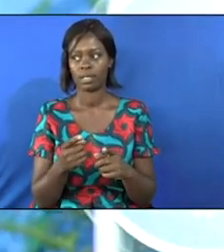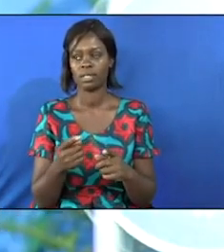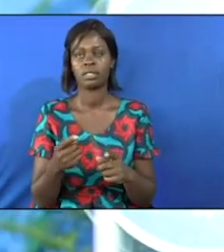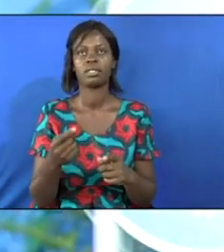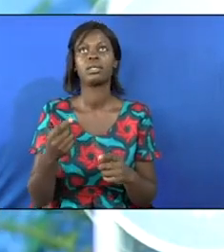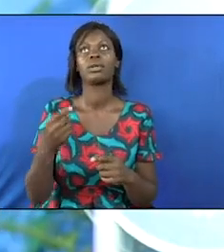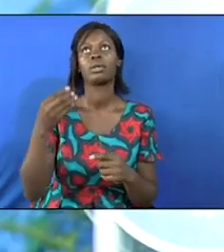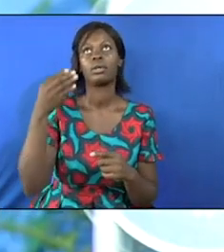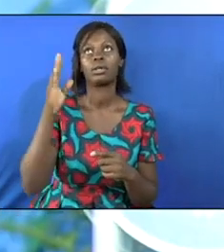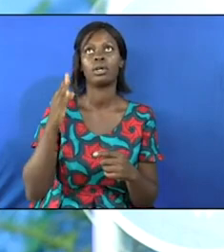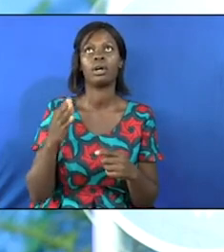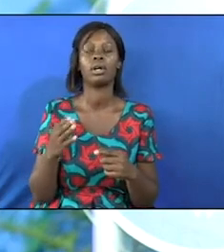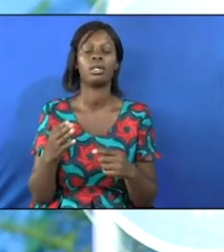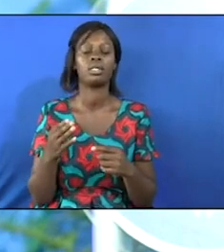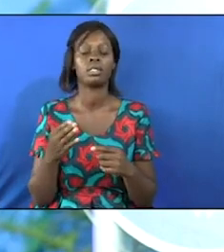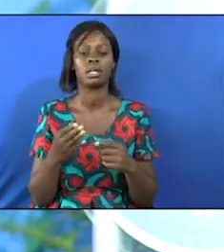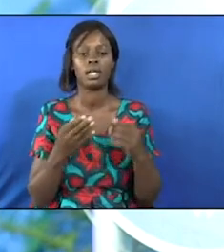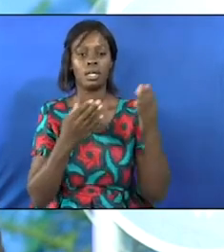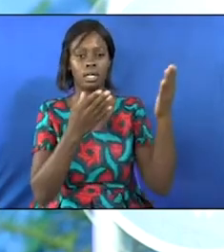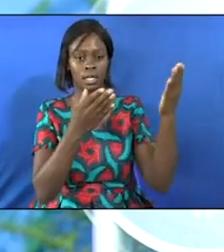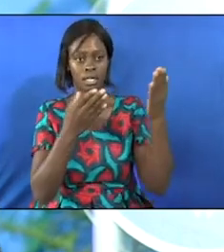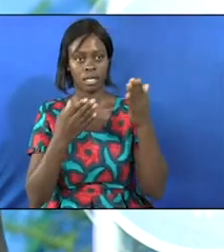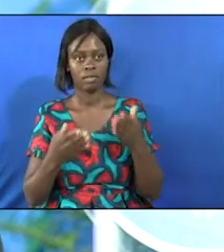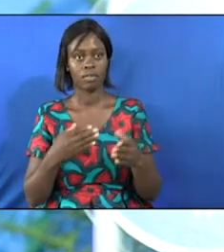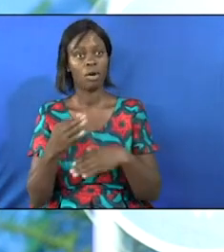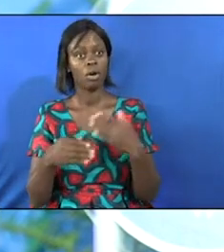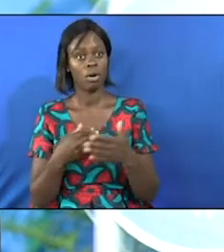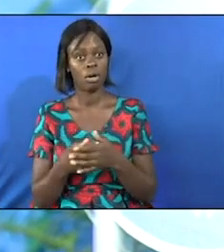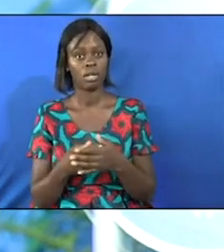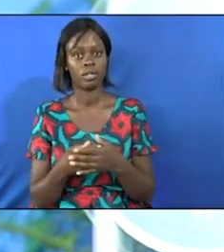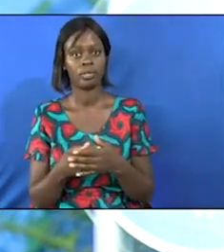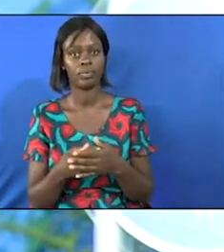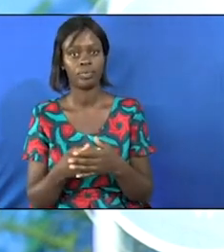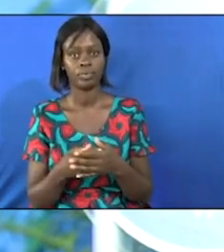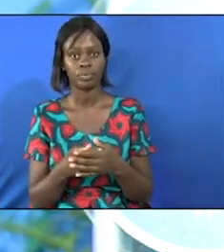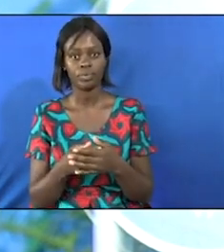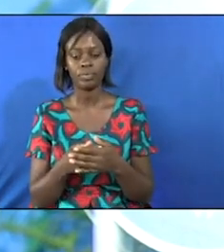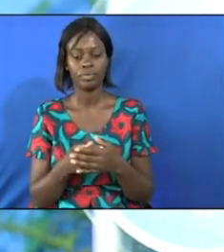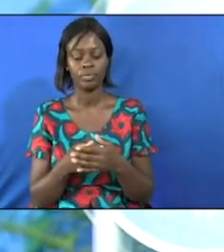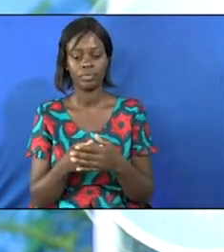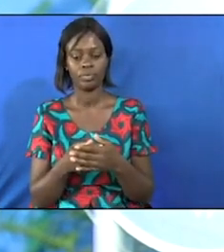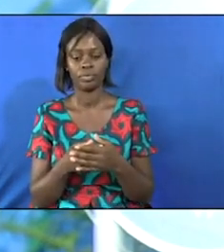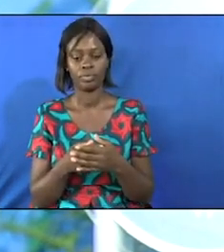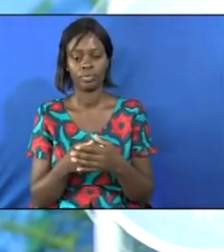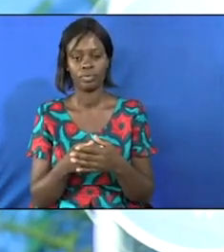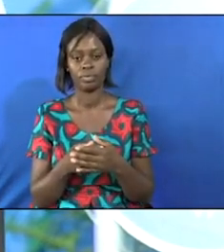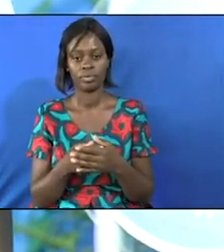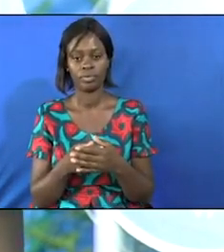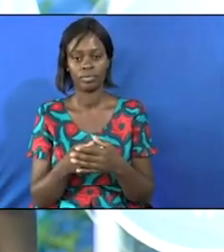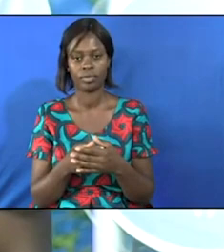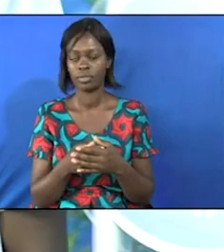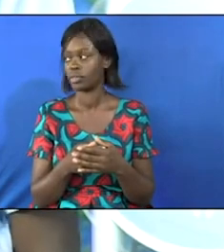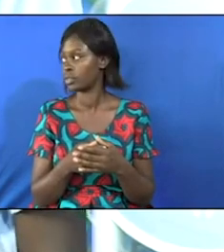differently but for and from the same God. 3. The Spirit decides which gift to give to whom.